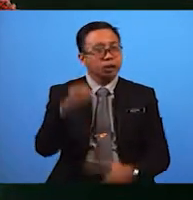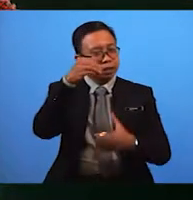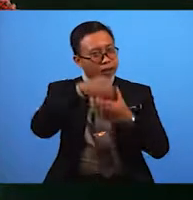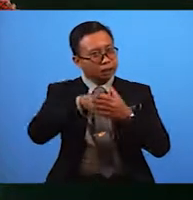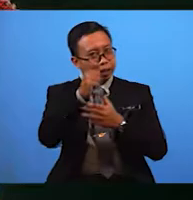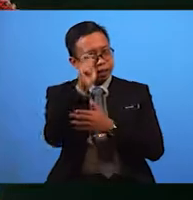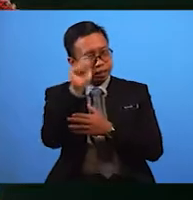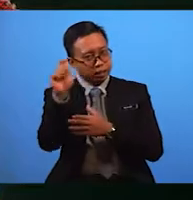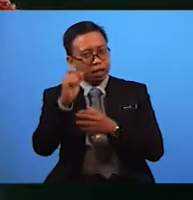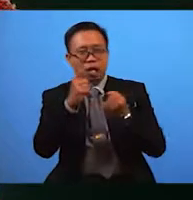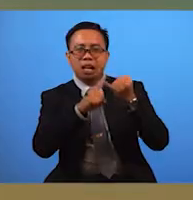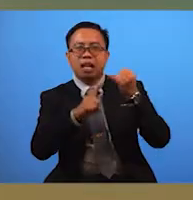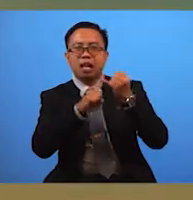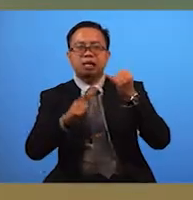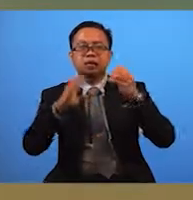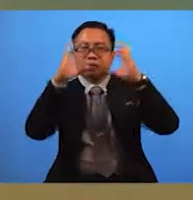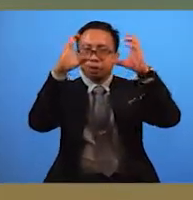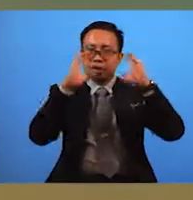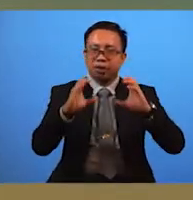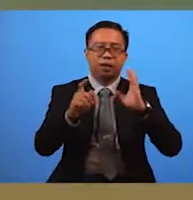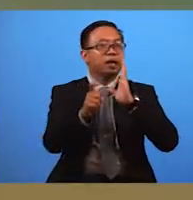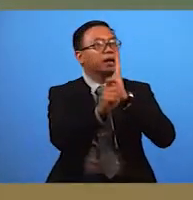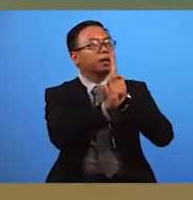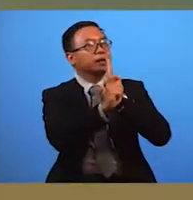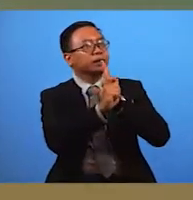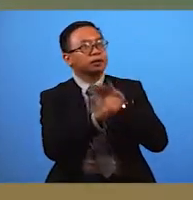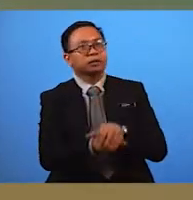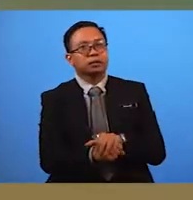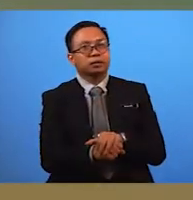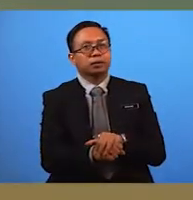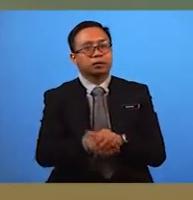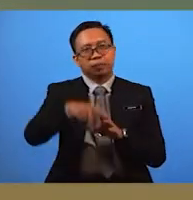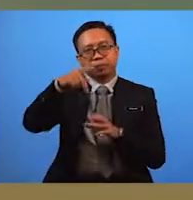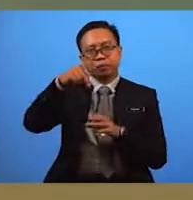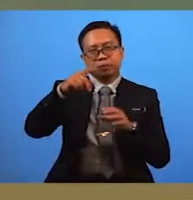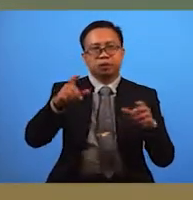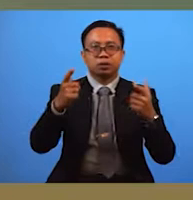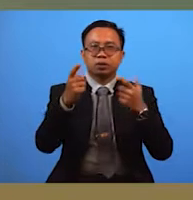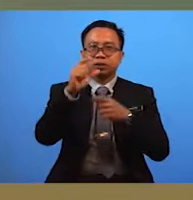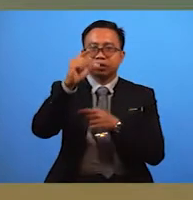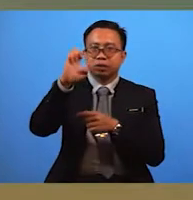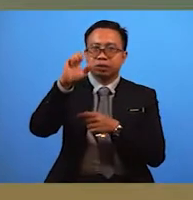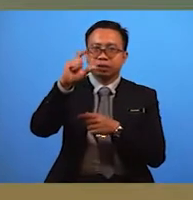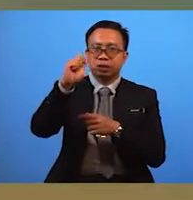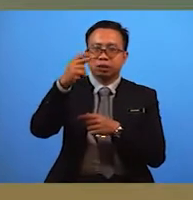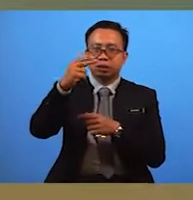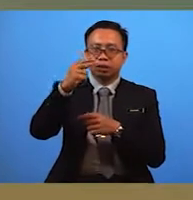In the last paragraph, you can add, prevention is better than cure.